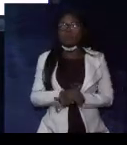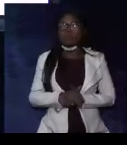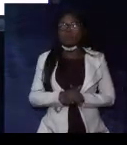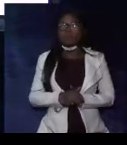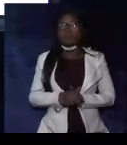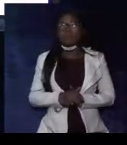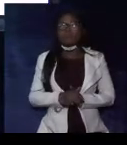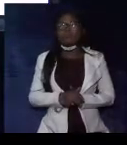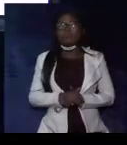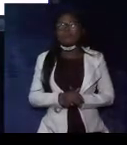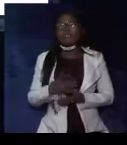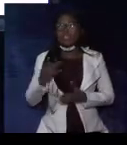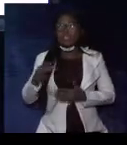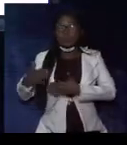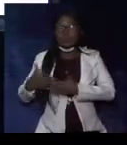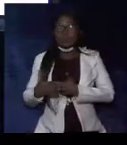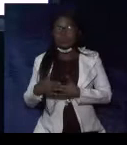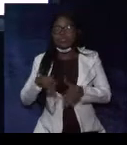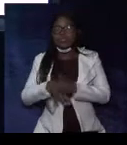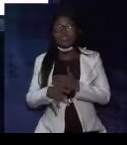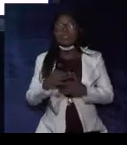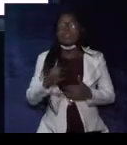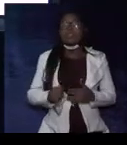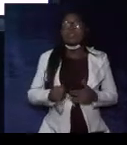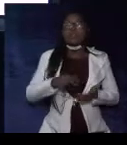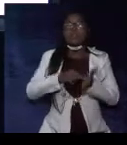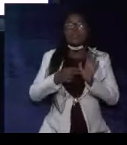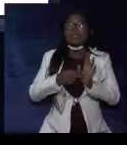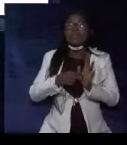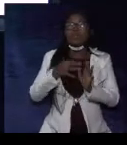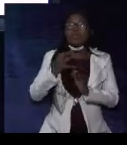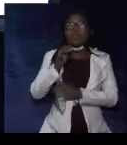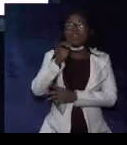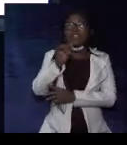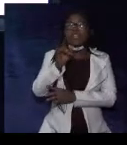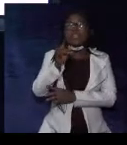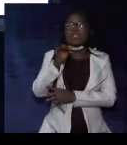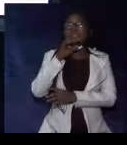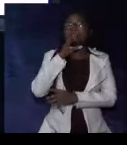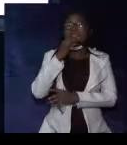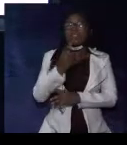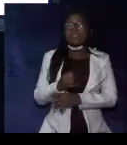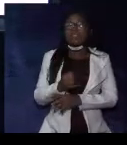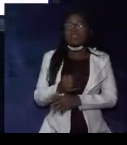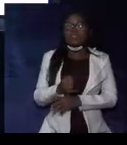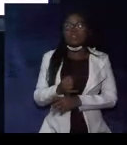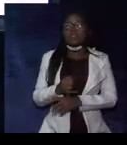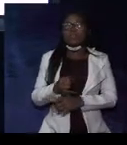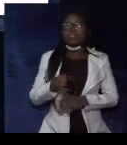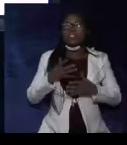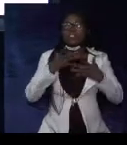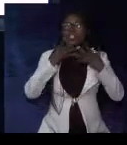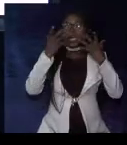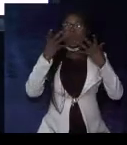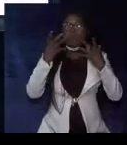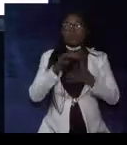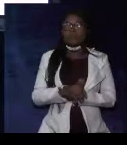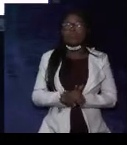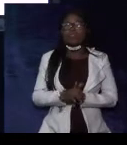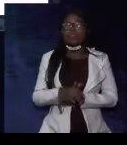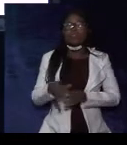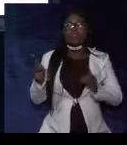shout. Yes. Don't shout at me like that. I am not a baby. Did you get the